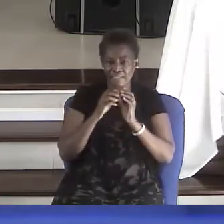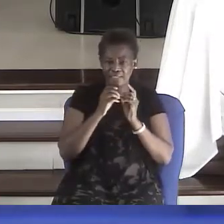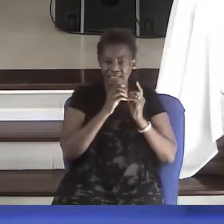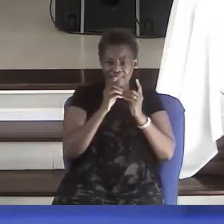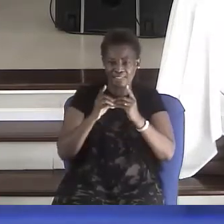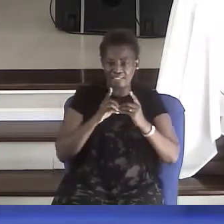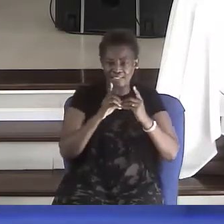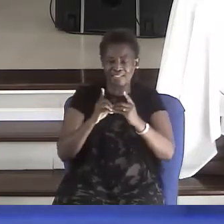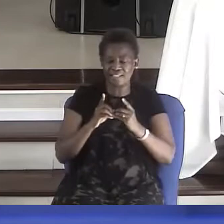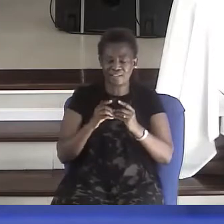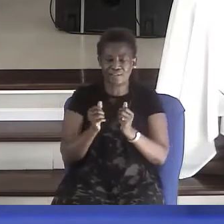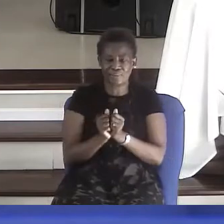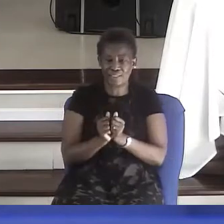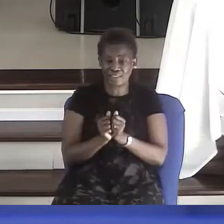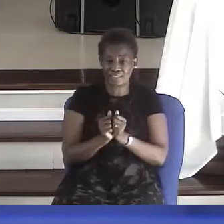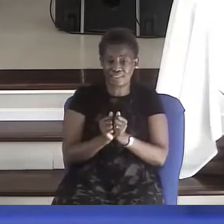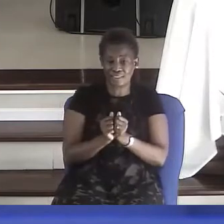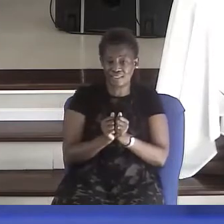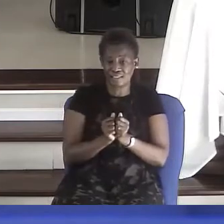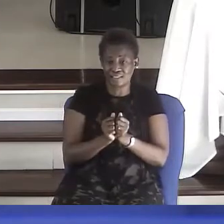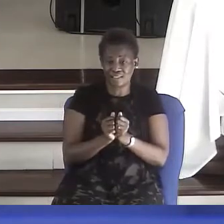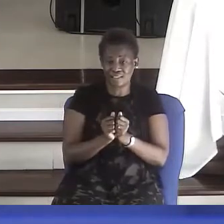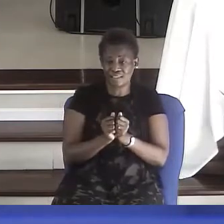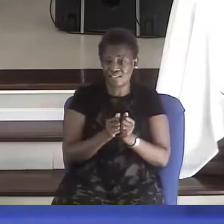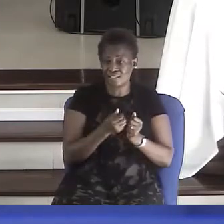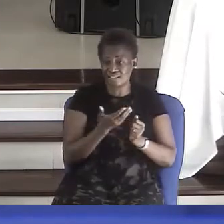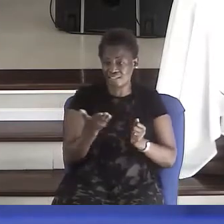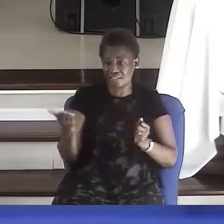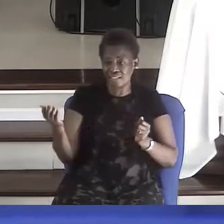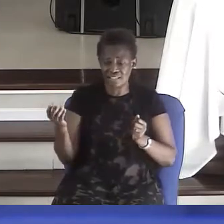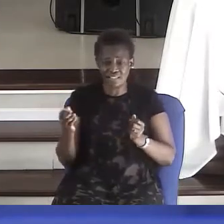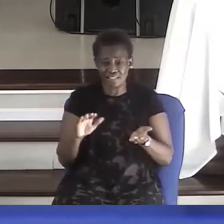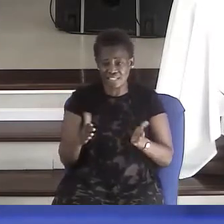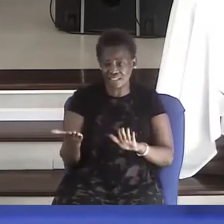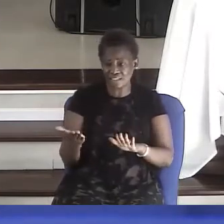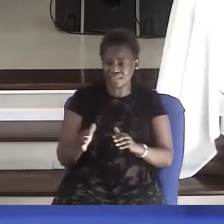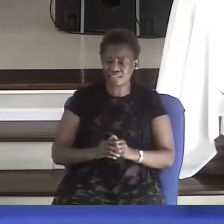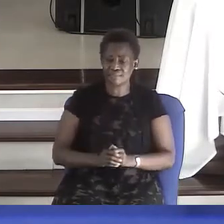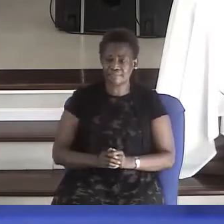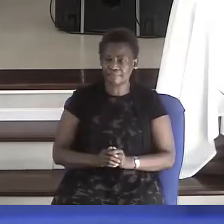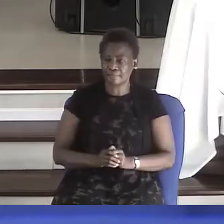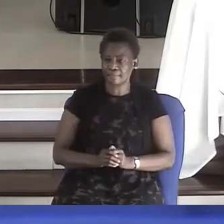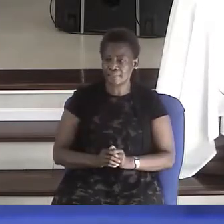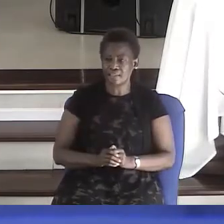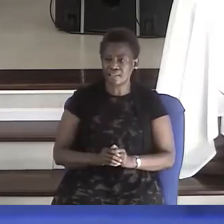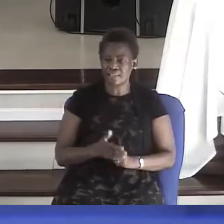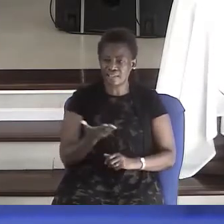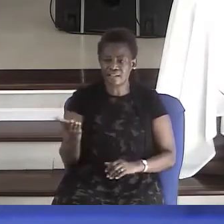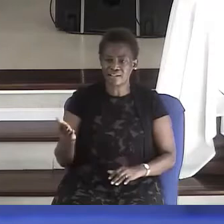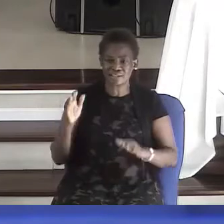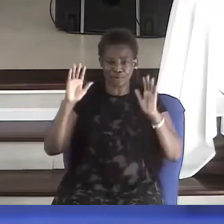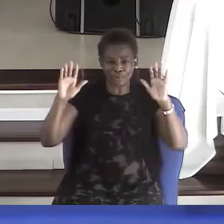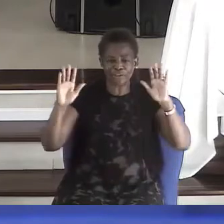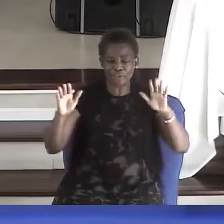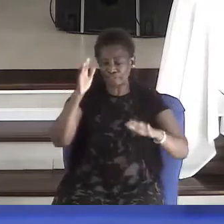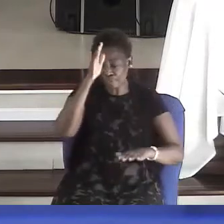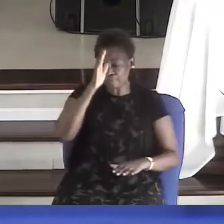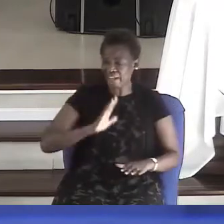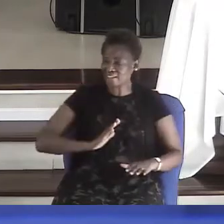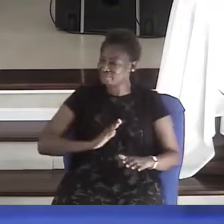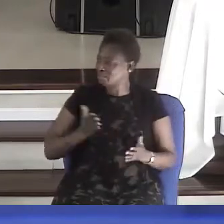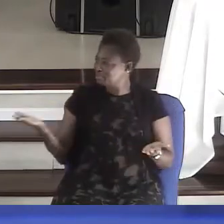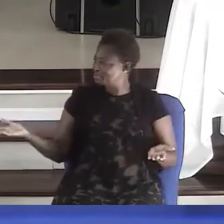I didn't count the one or the ones in the country. There's a wonderful man, by the way, Brother Bearson